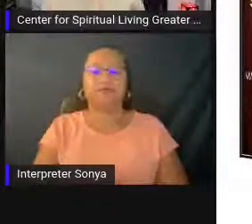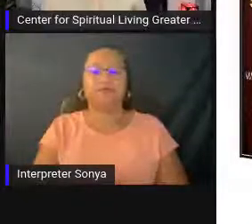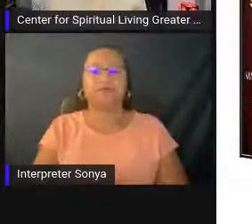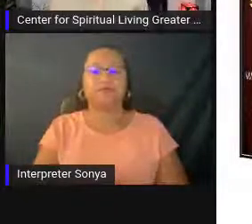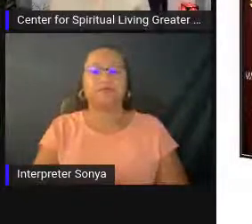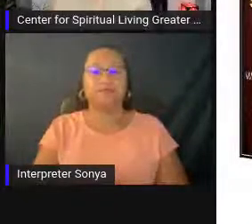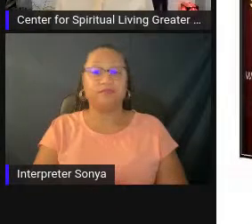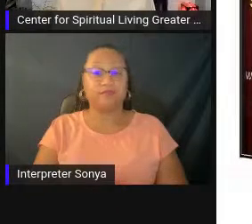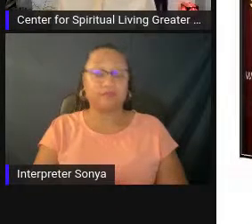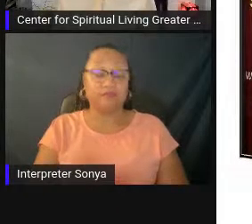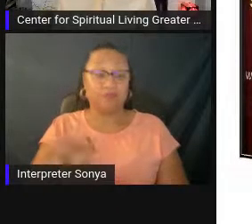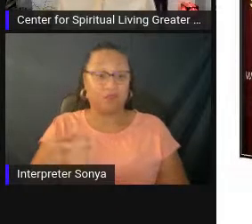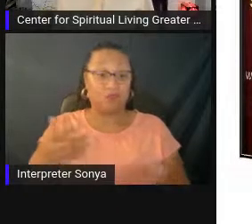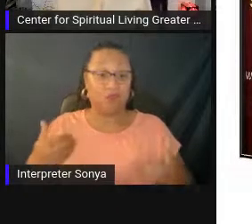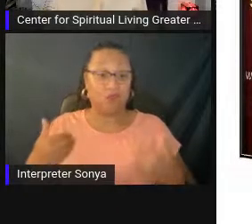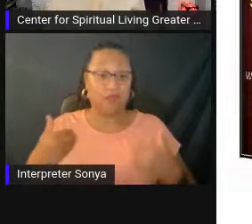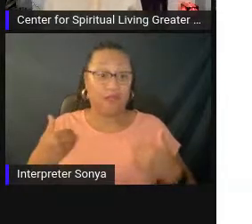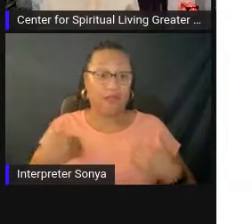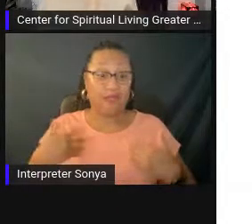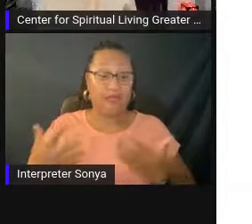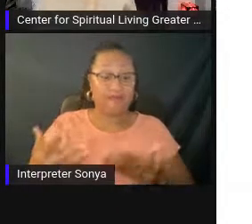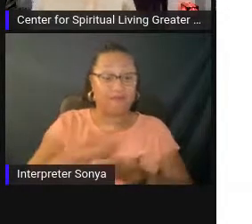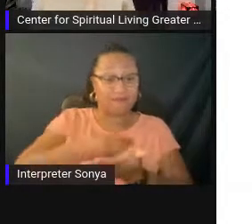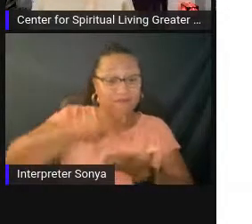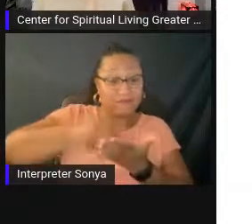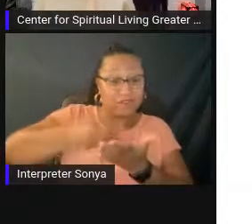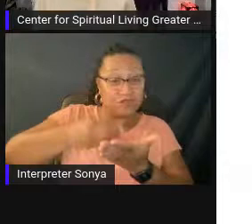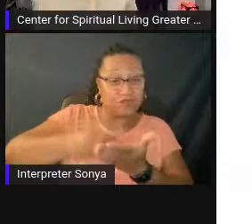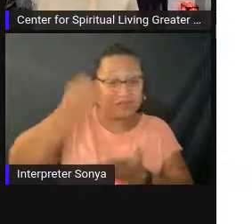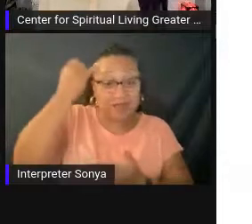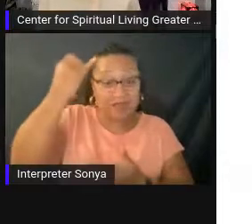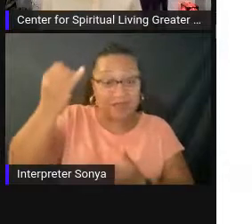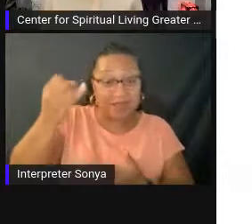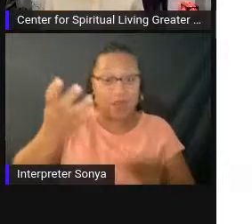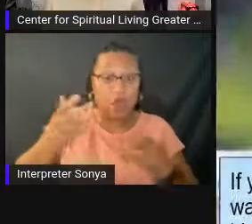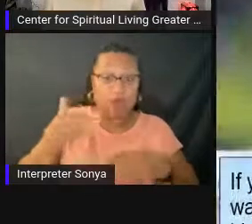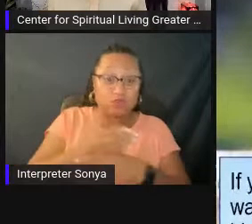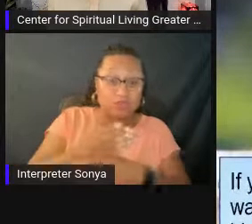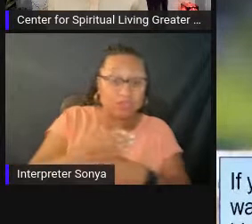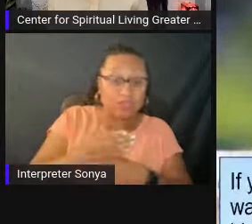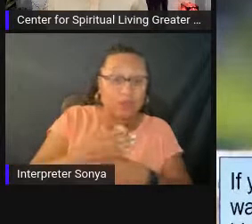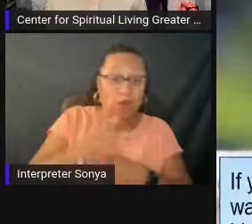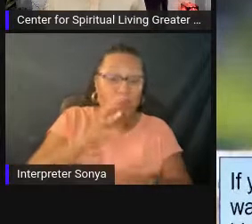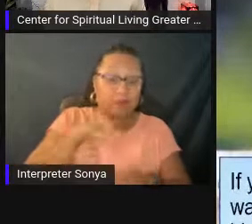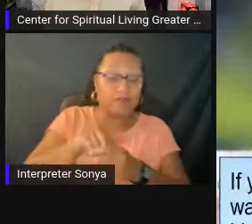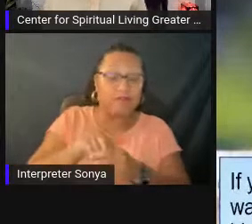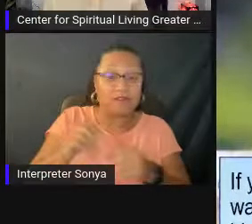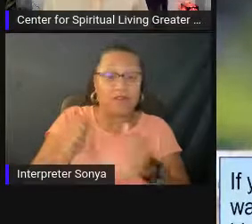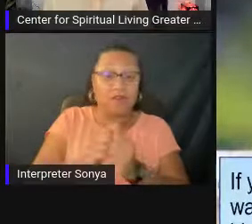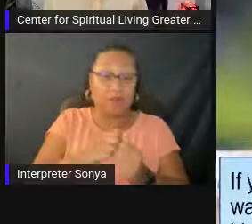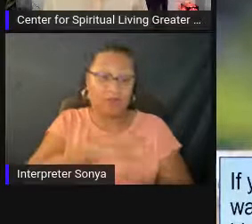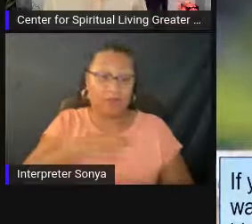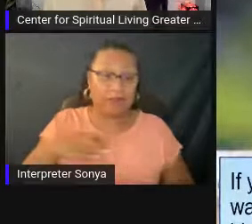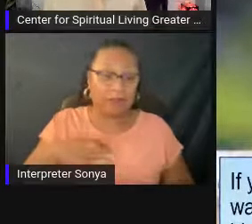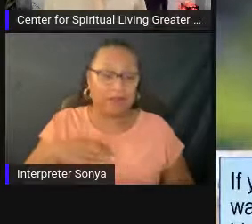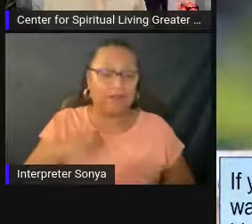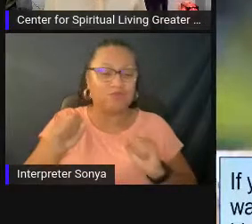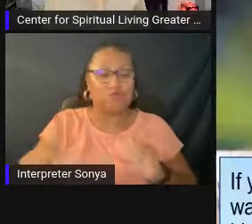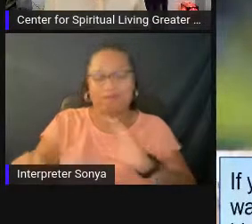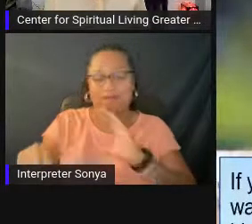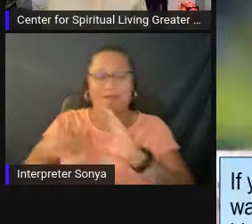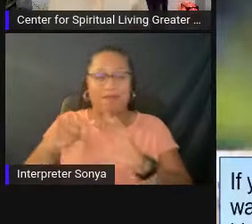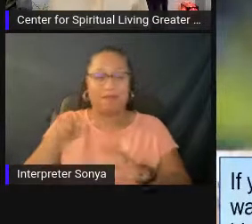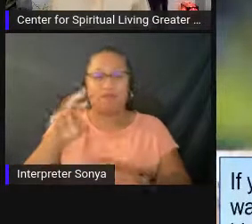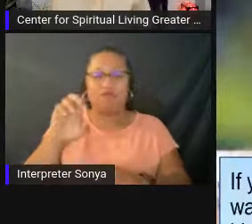If you have a fundraising idea and want to share or be on the fundraising committee, email